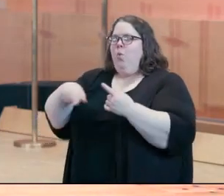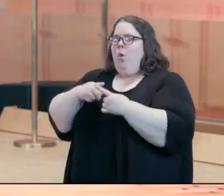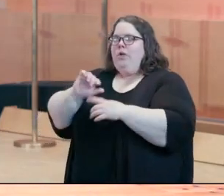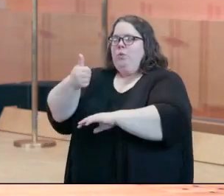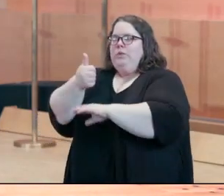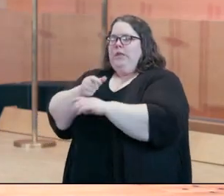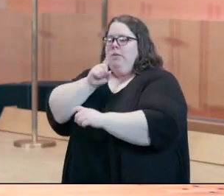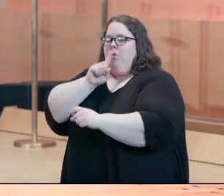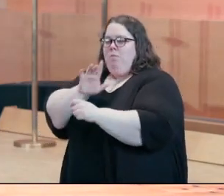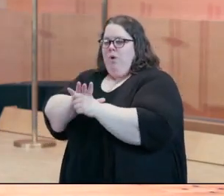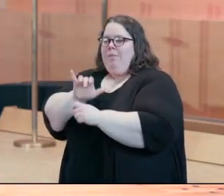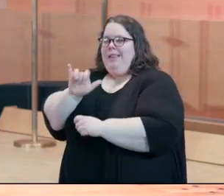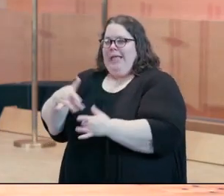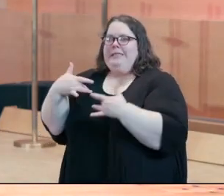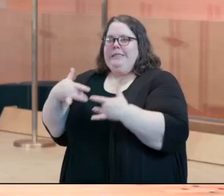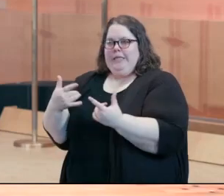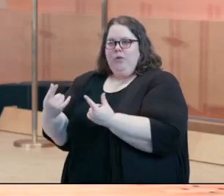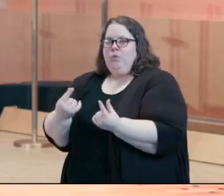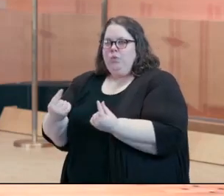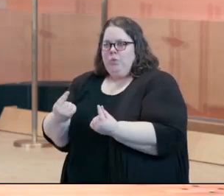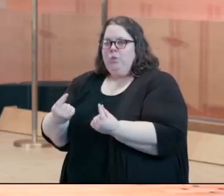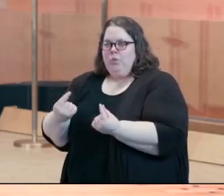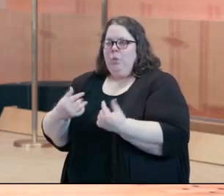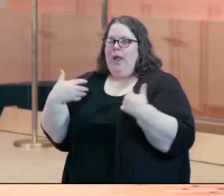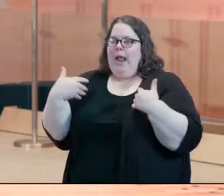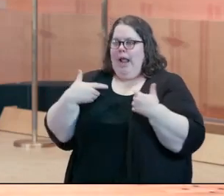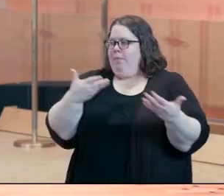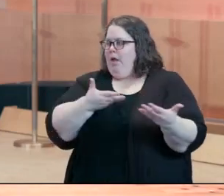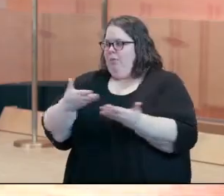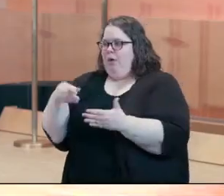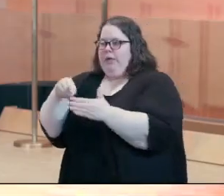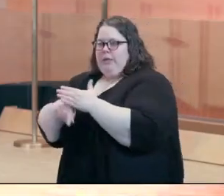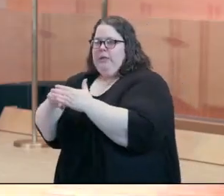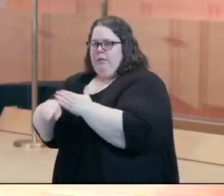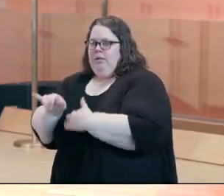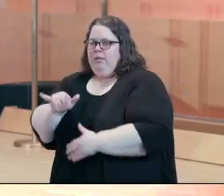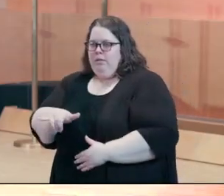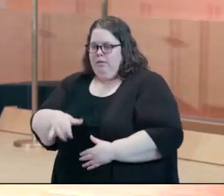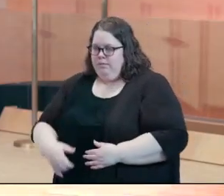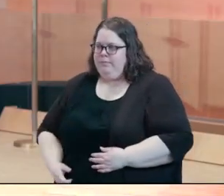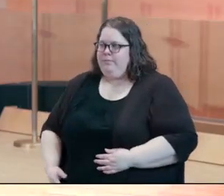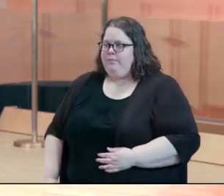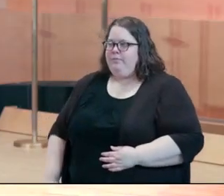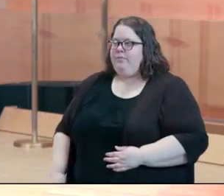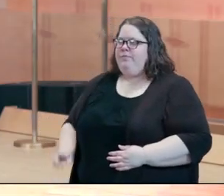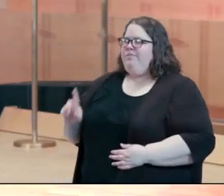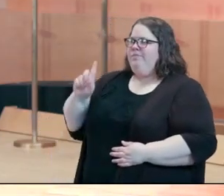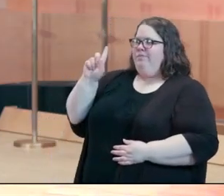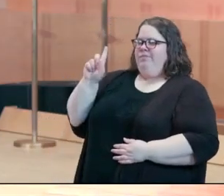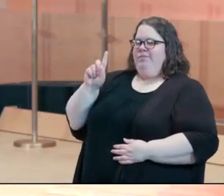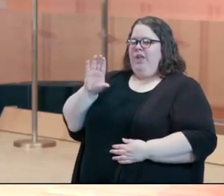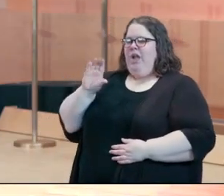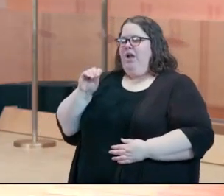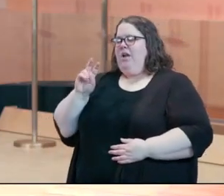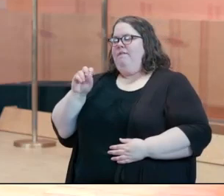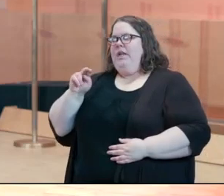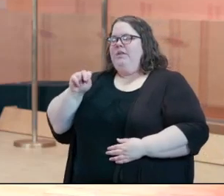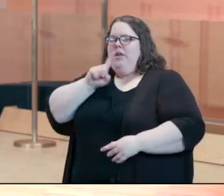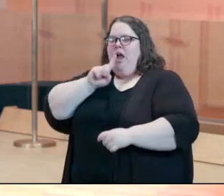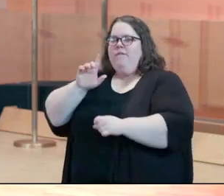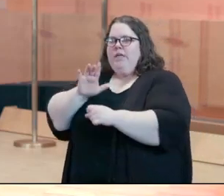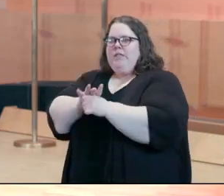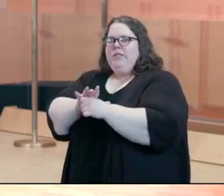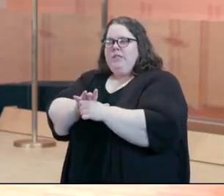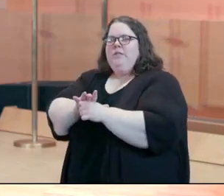covenant. Now, a covenant is a really fascinating thing because we really just don't have a